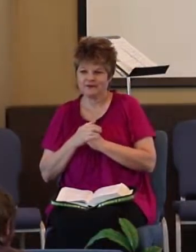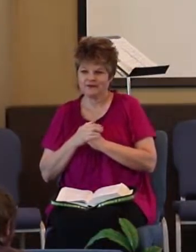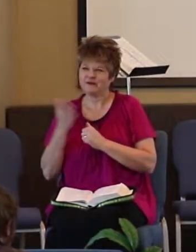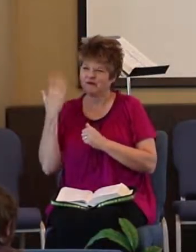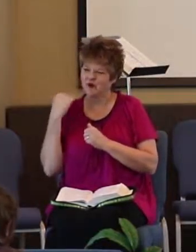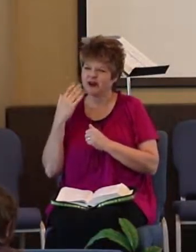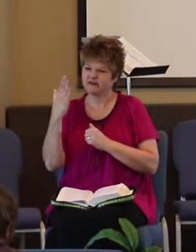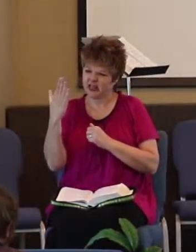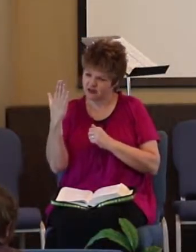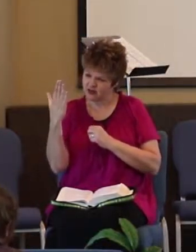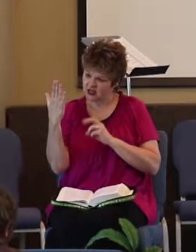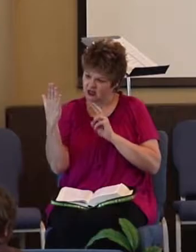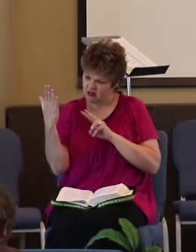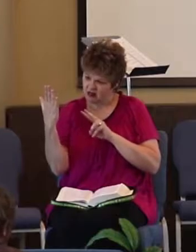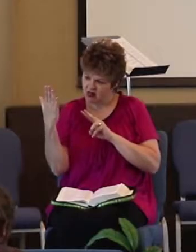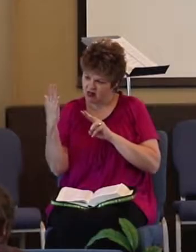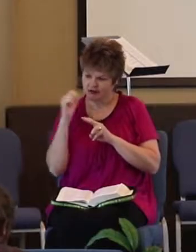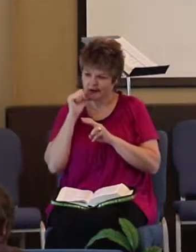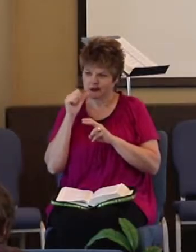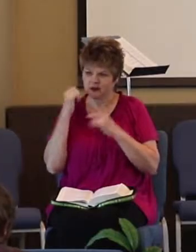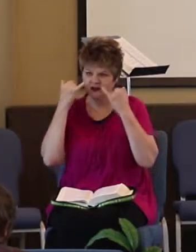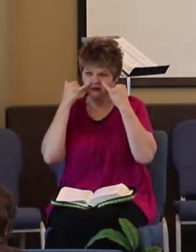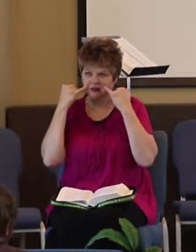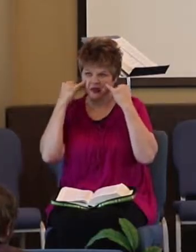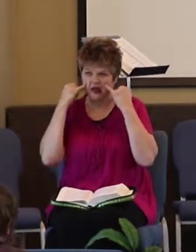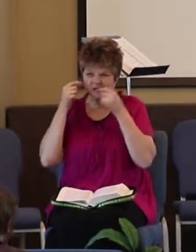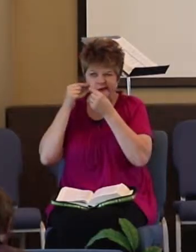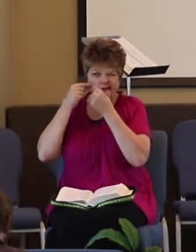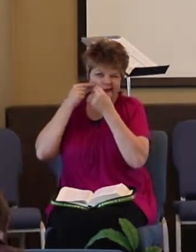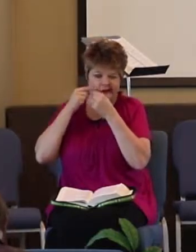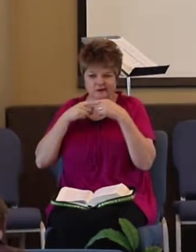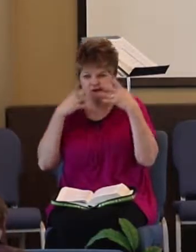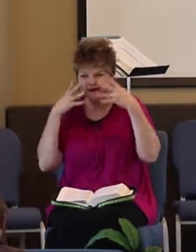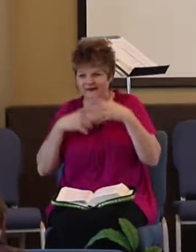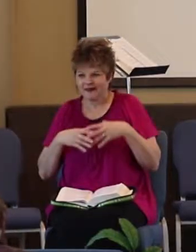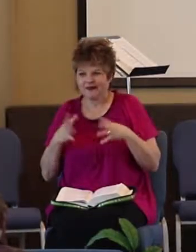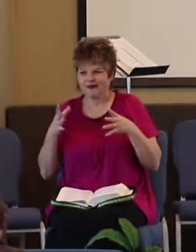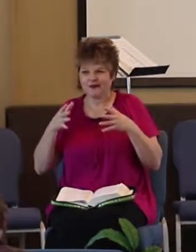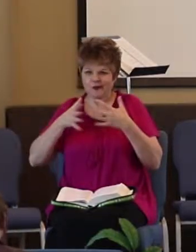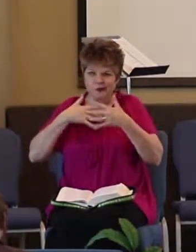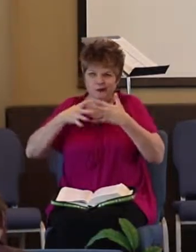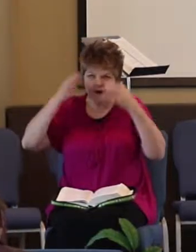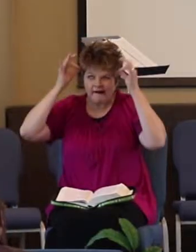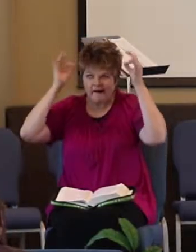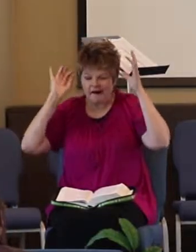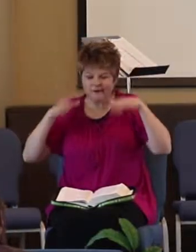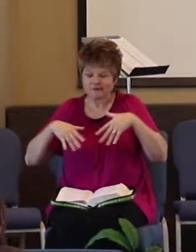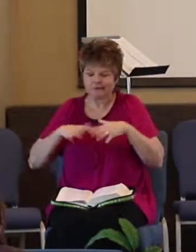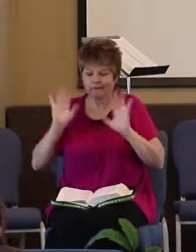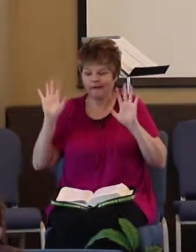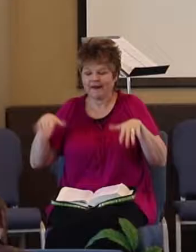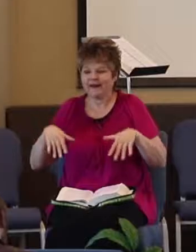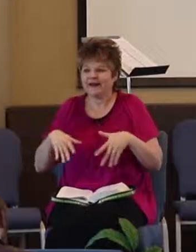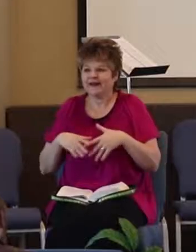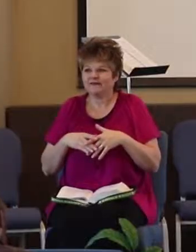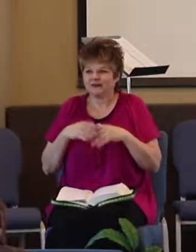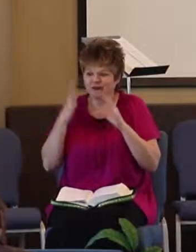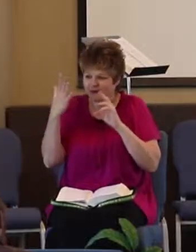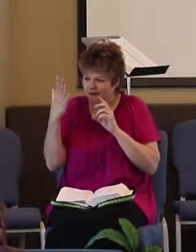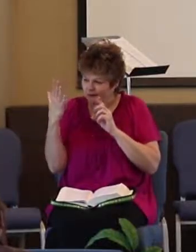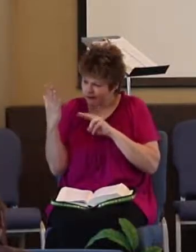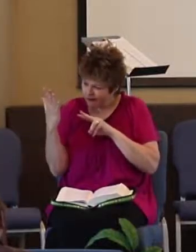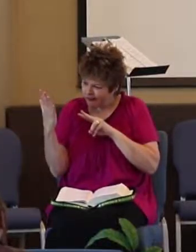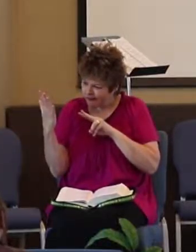mirror and not looked at the lines or the pimples or the blemishes or the gray hair or all? Have you ever looked in the